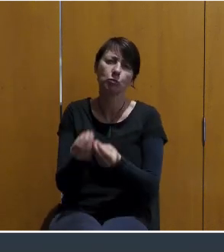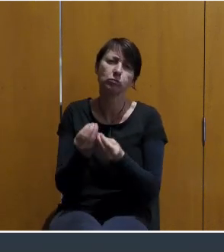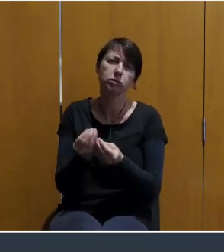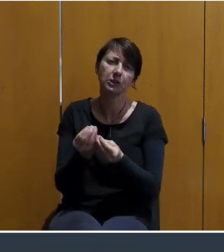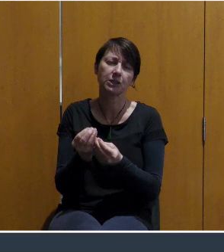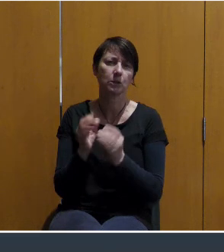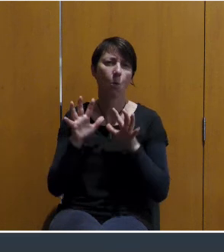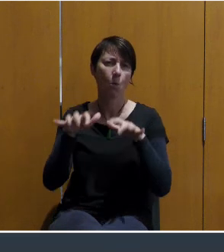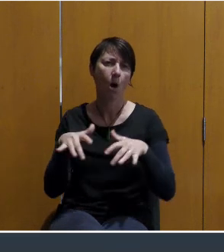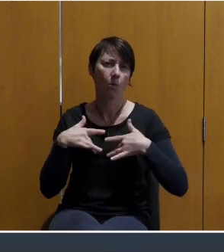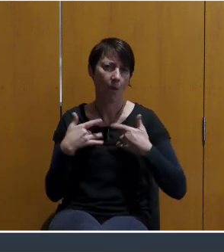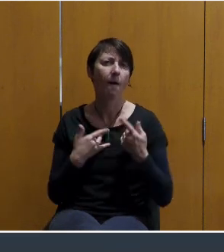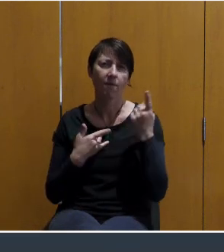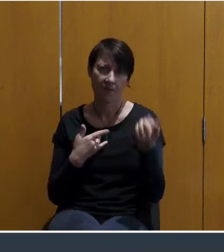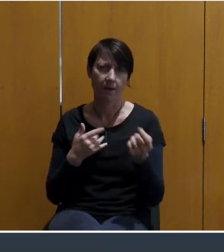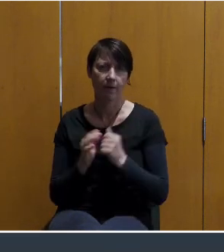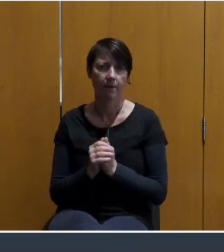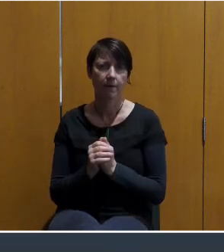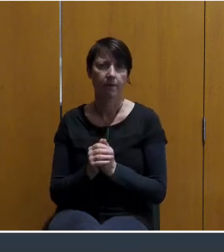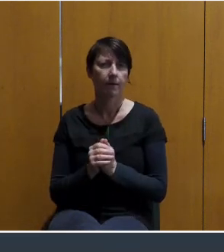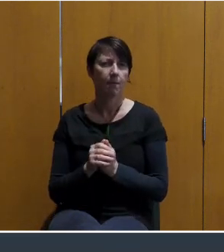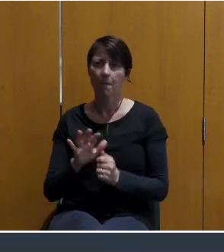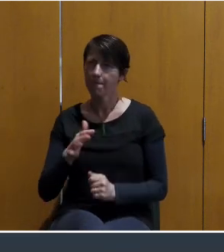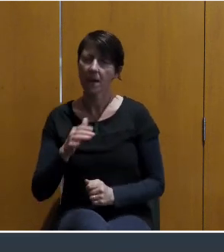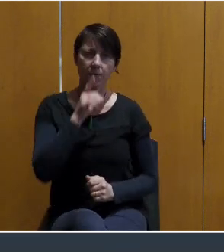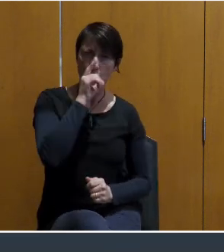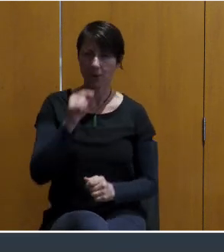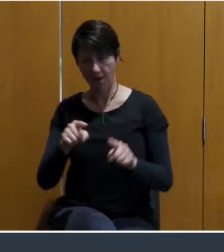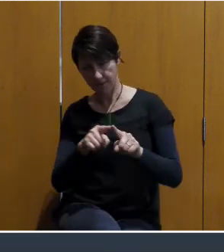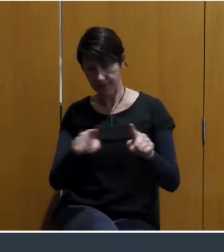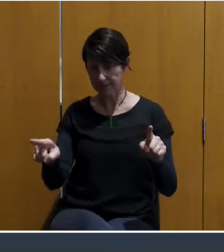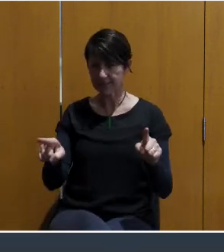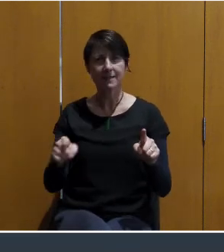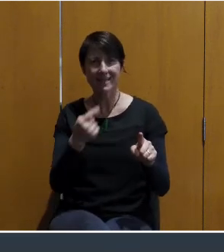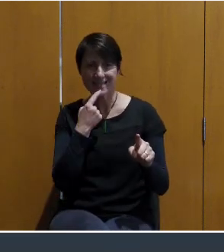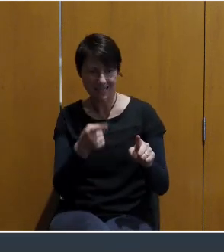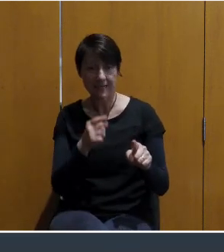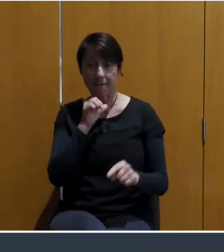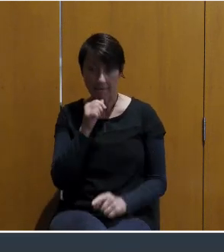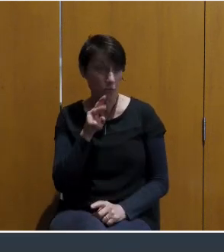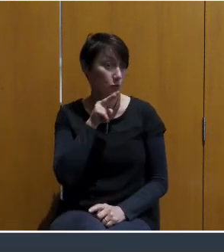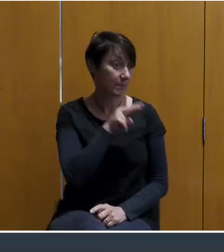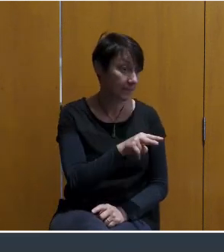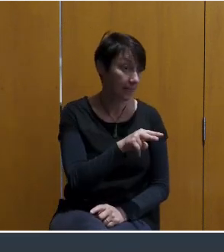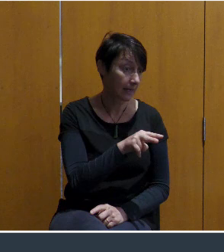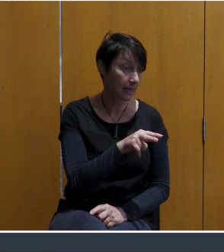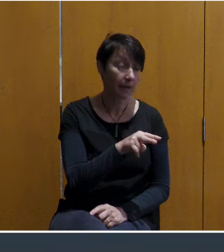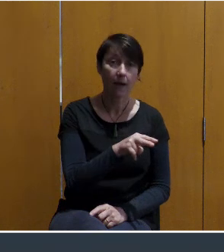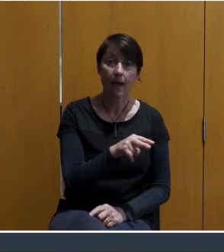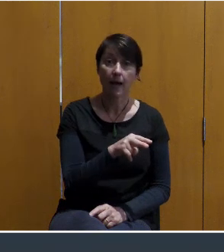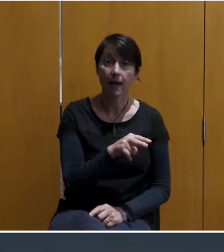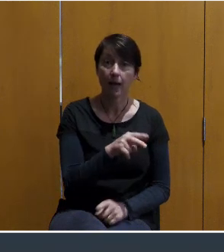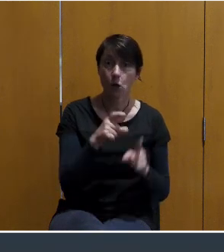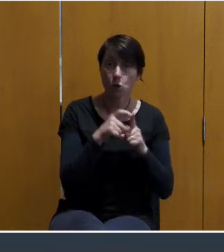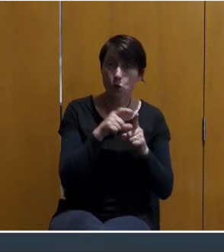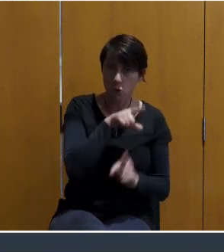you see a dotterel, send your photo to here, or a QR code if you want more information about how to protect them. So for those people who are interested, they can go further,